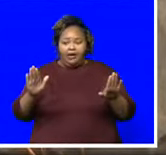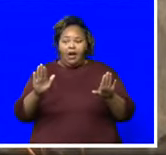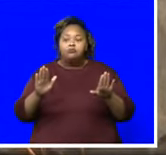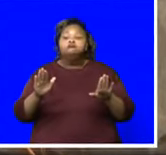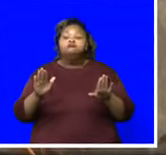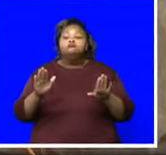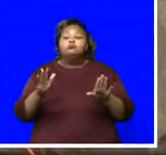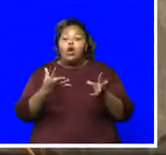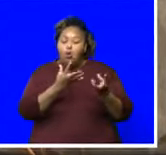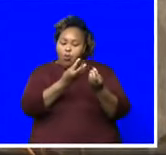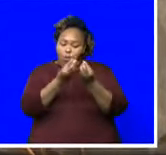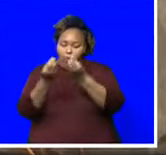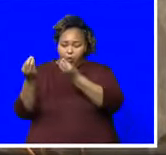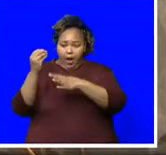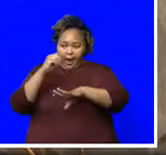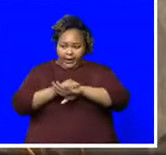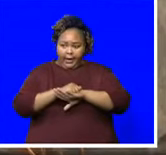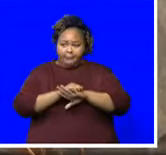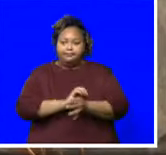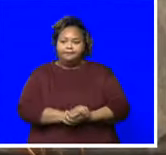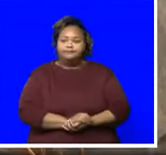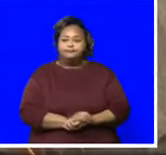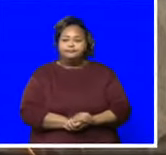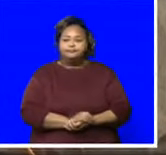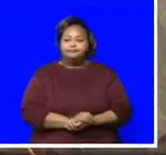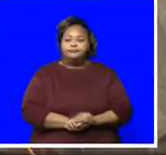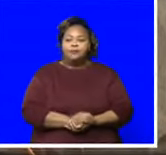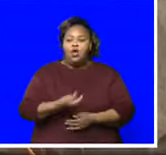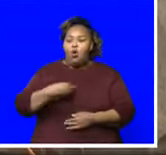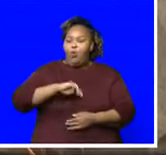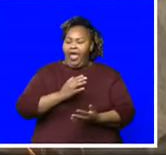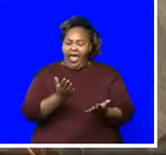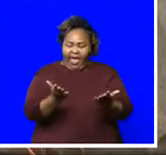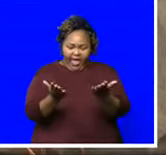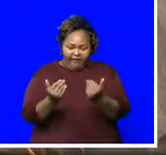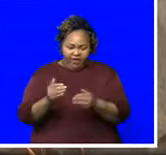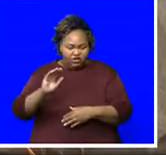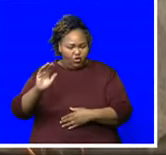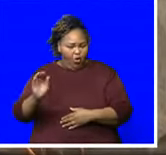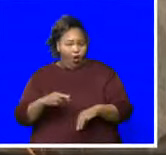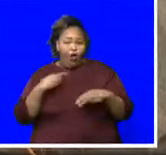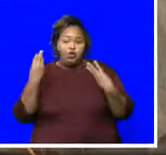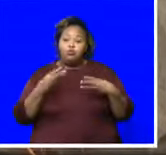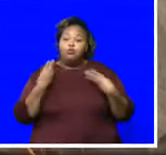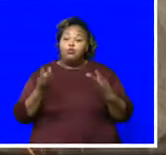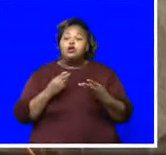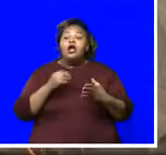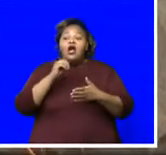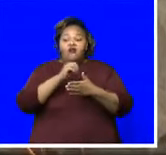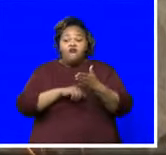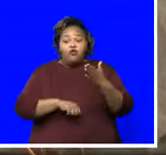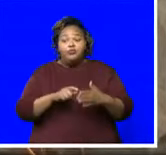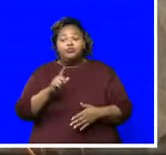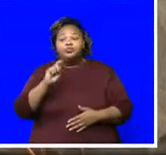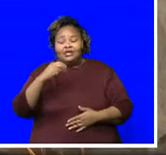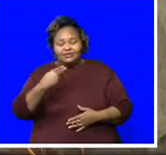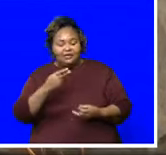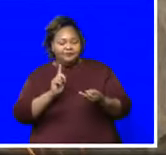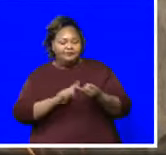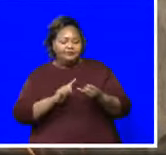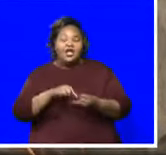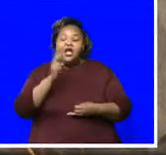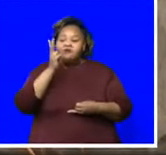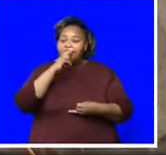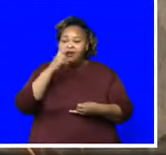or just Eswatini families, we invite all of you. The doors are open from Thursday, Friday and Saturday from